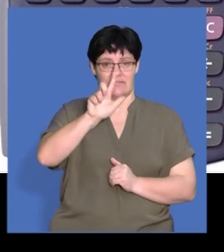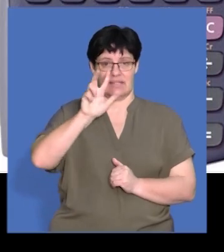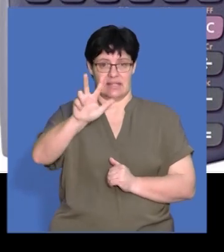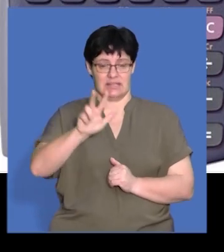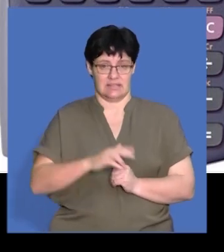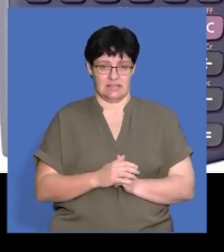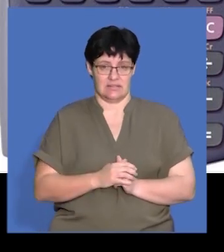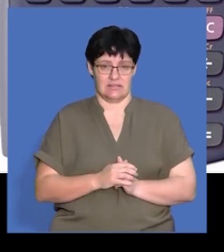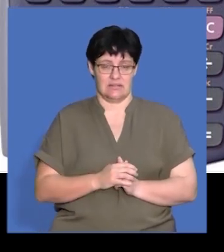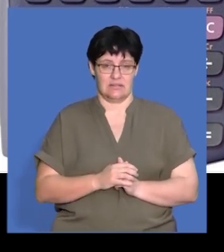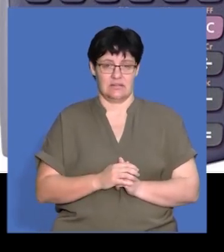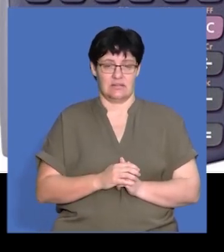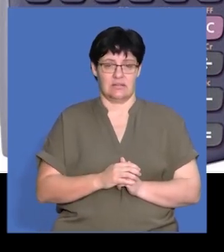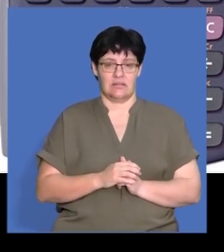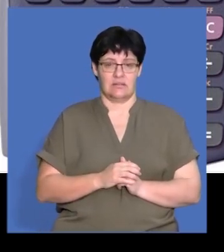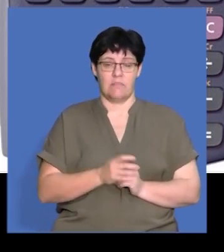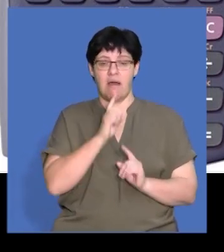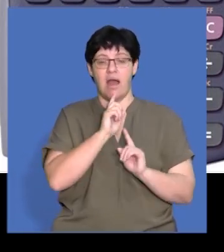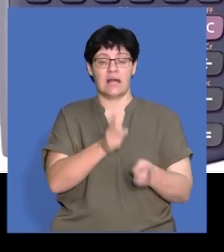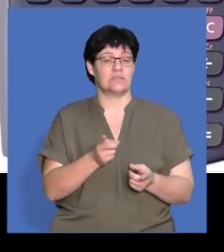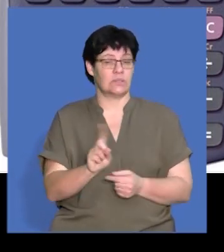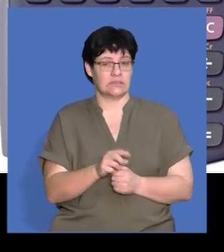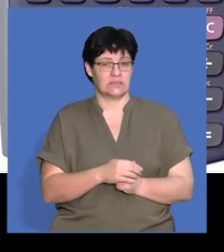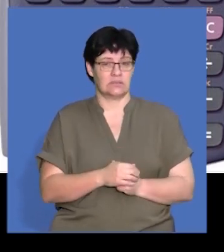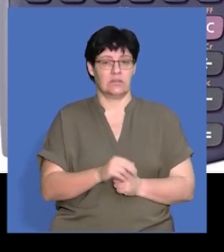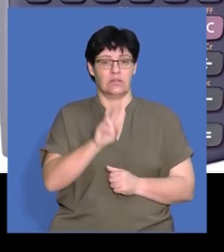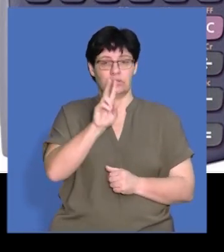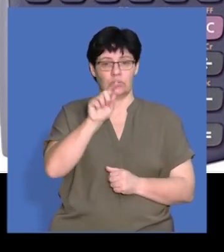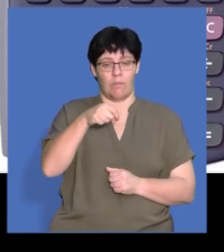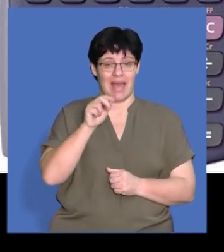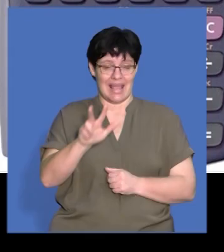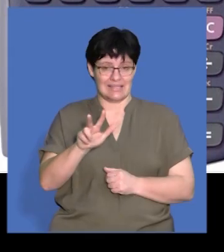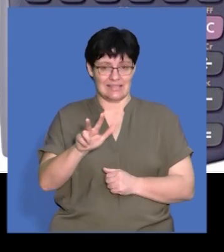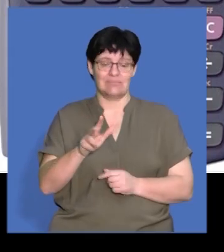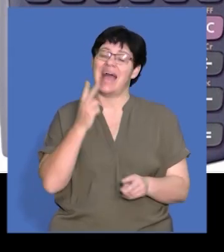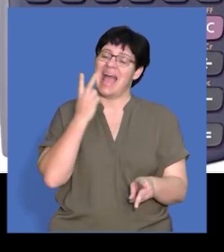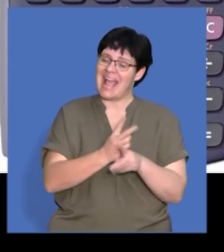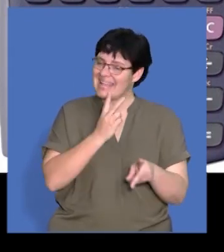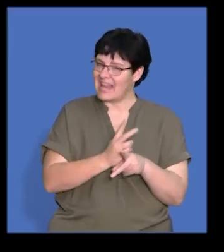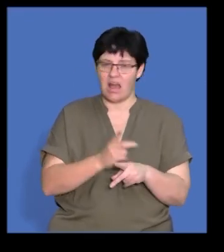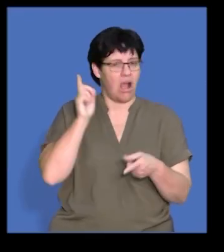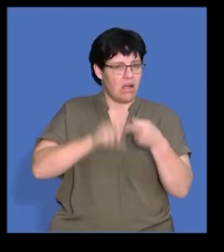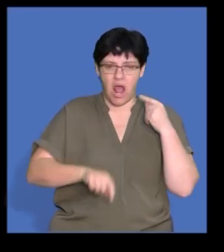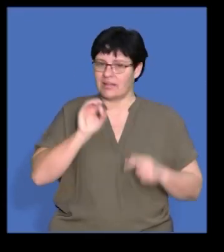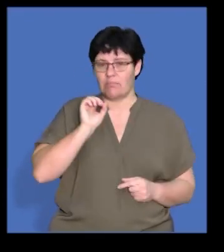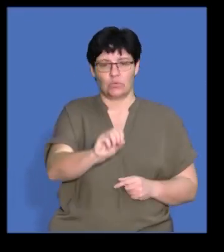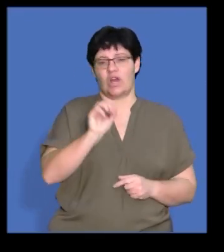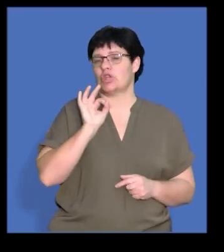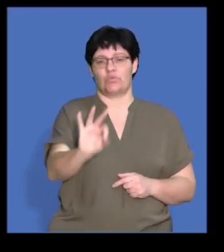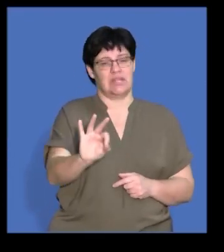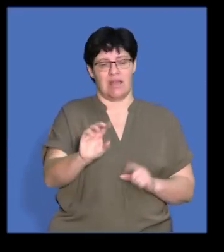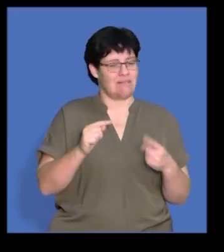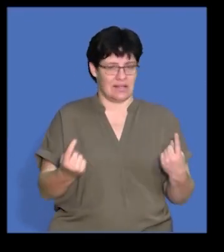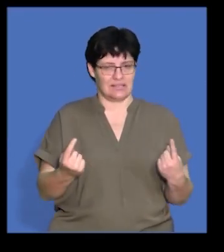78. And I get an answer of 2,8. And again, I cannot round